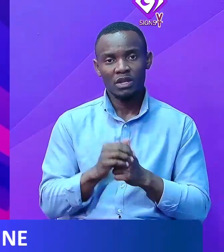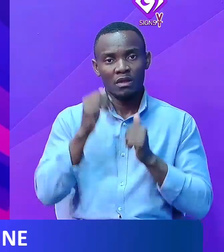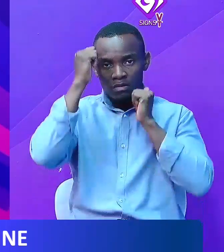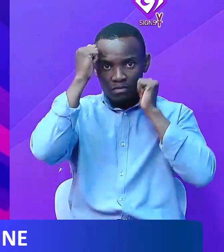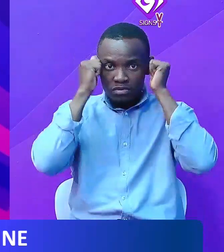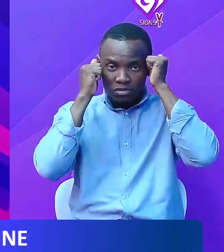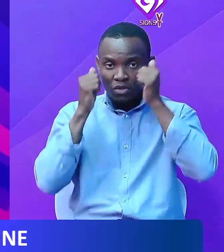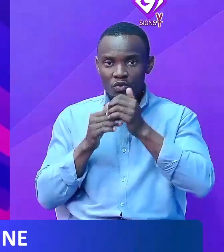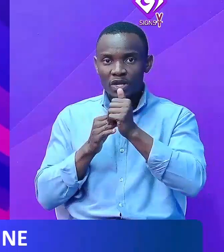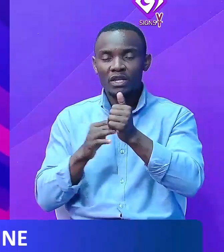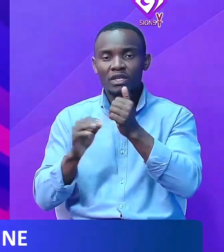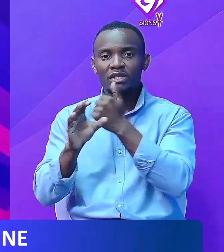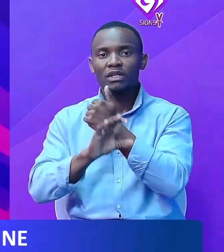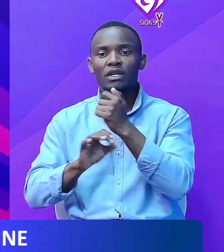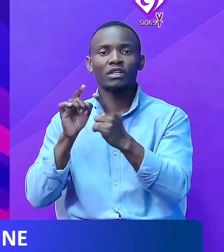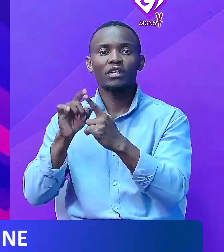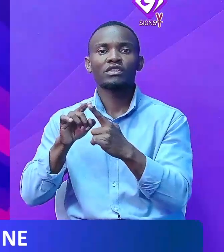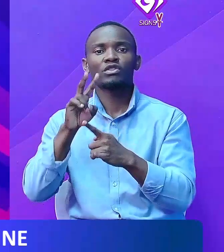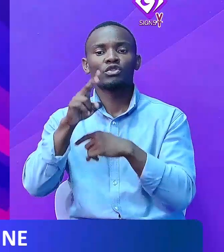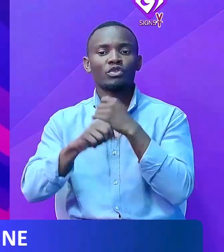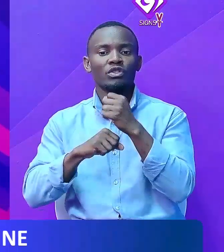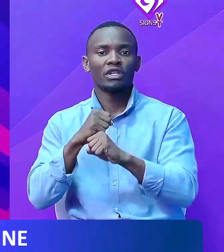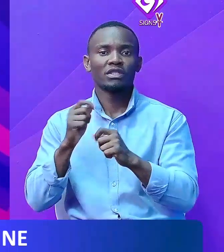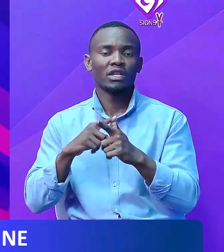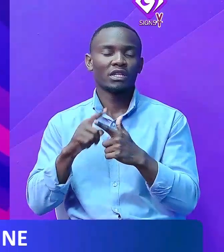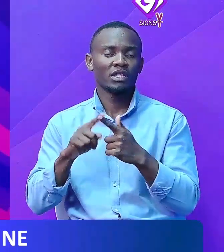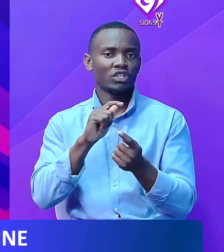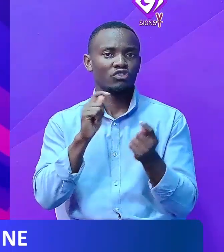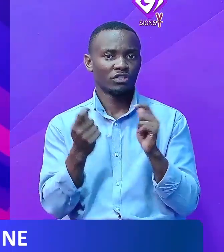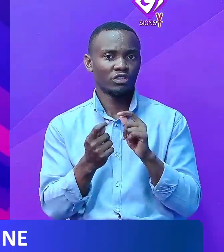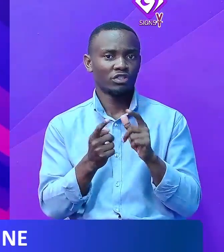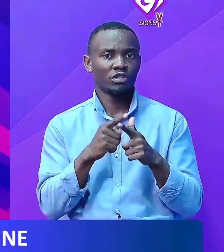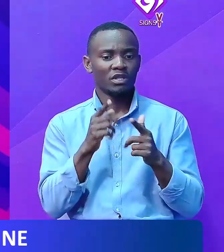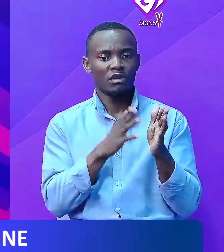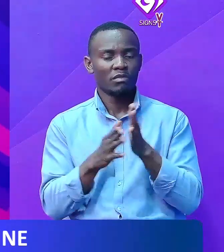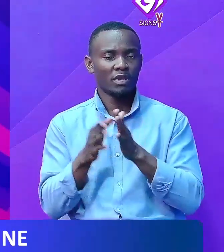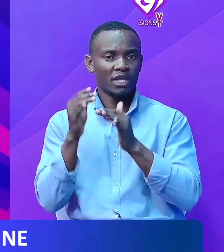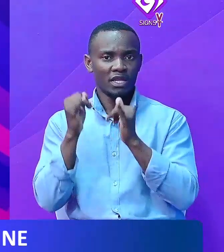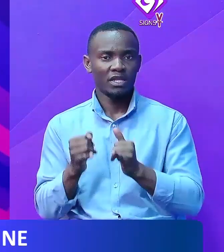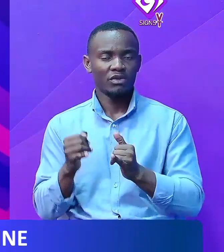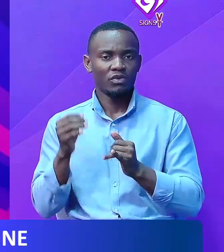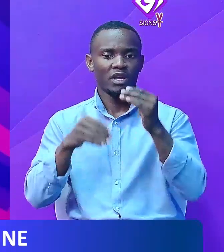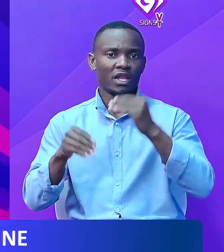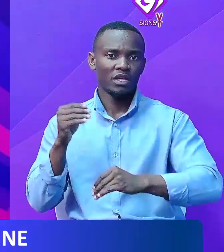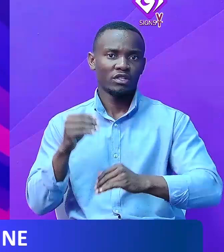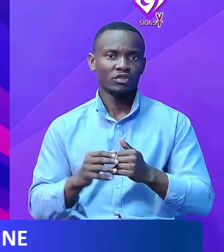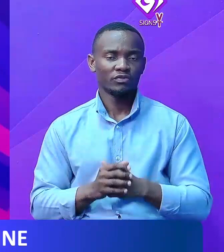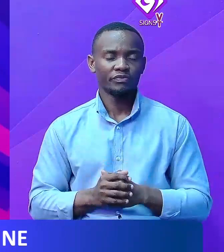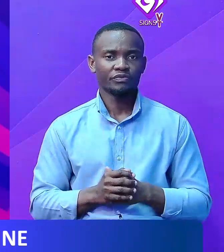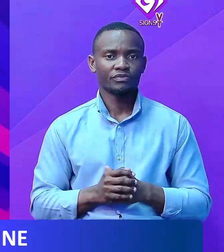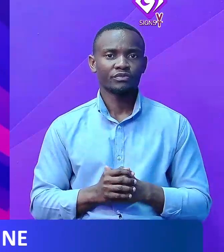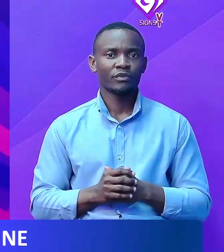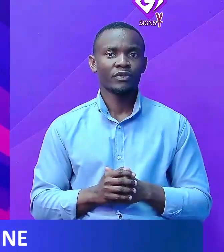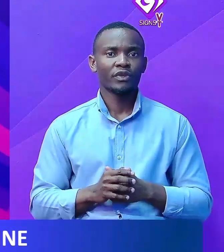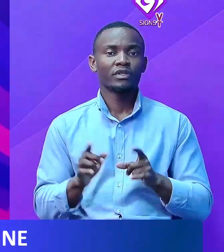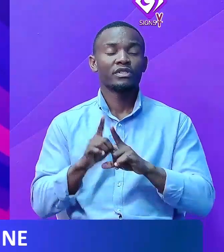years alongside a transitional government before organizing new elections. And in a day